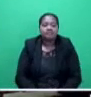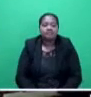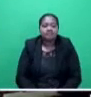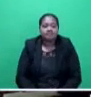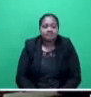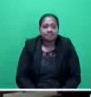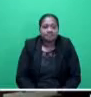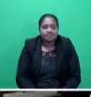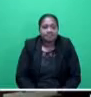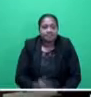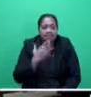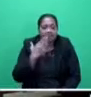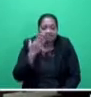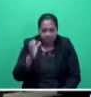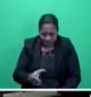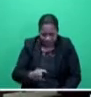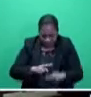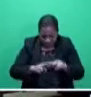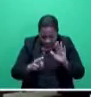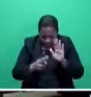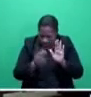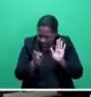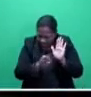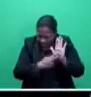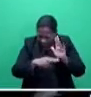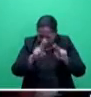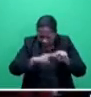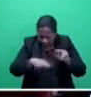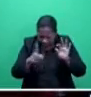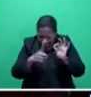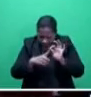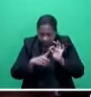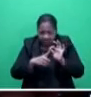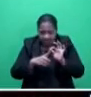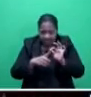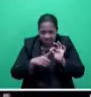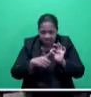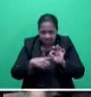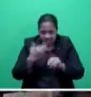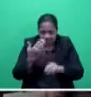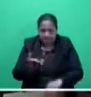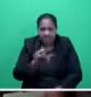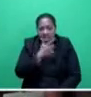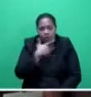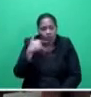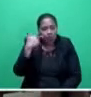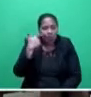designated speaker for the NFP, the Honourable Lenora Qereqeretabua. You have the floor.